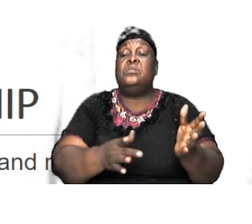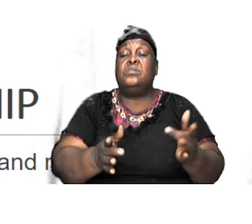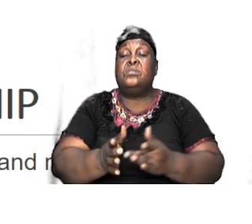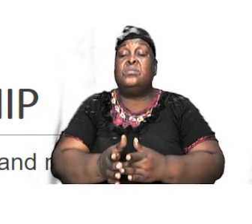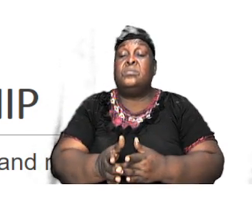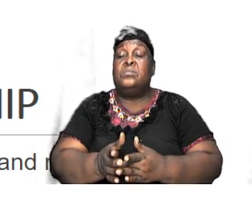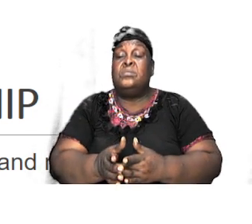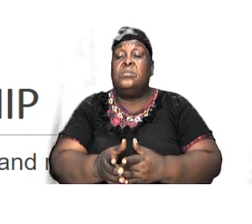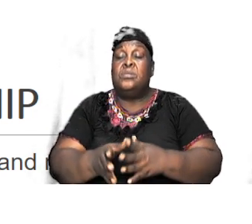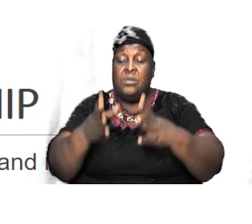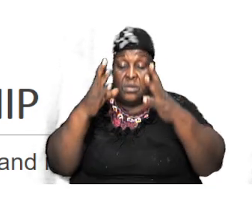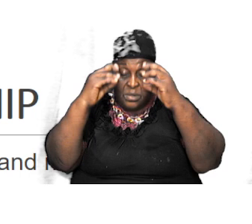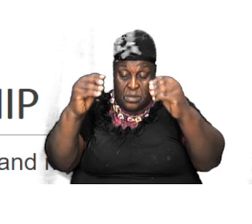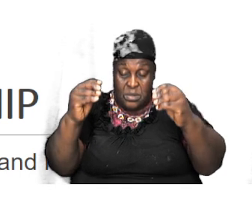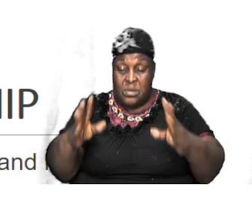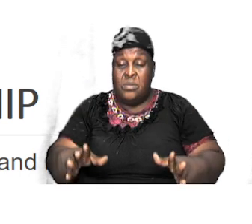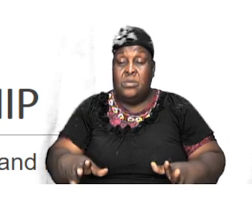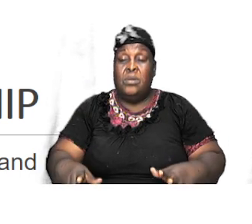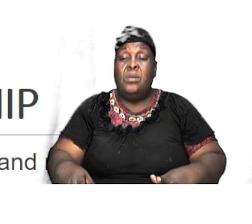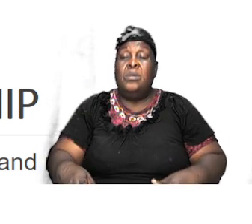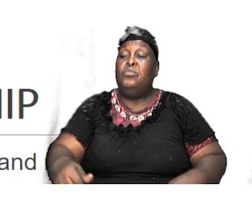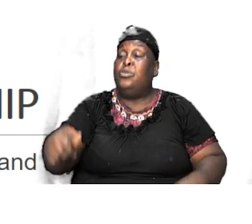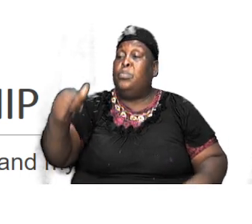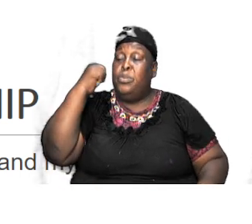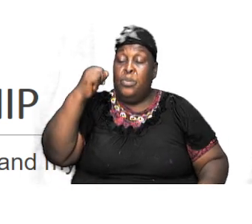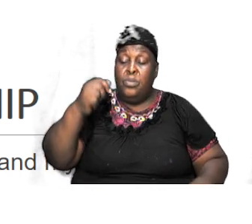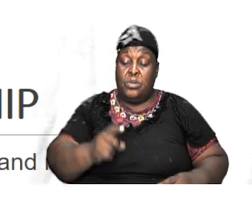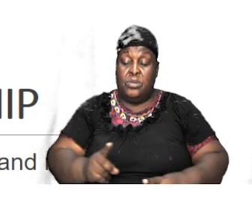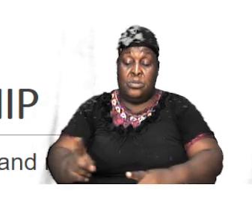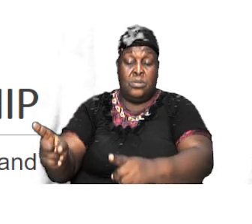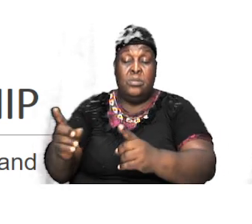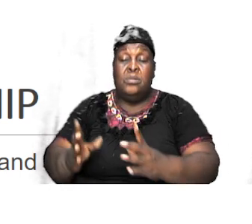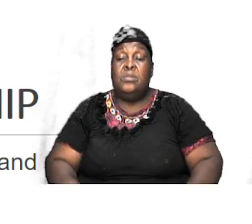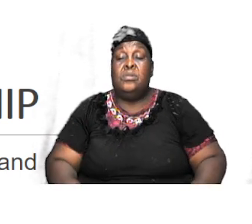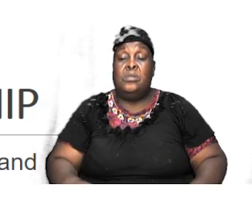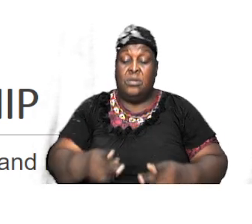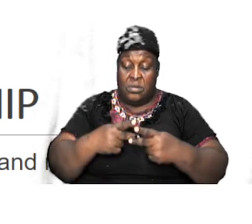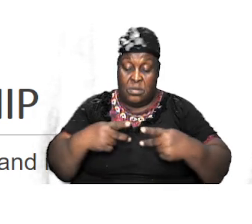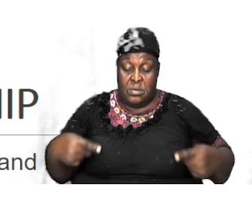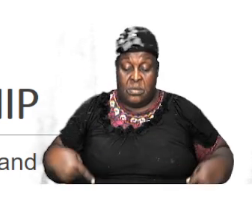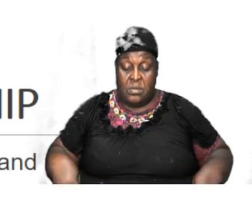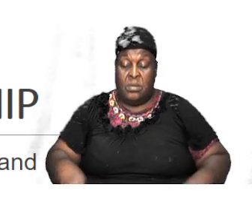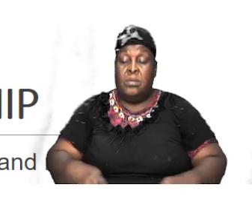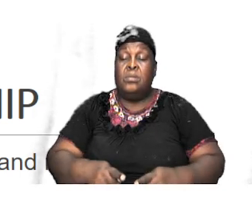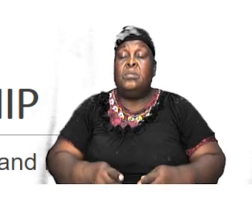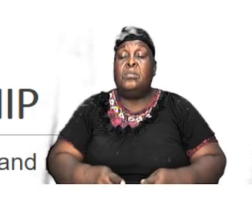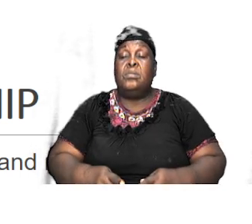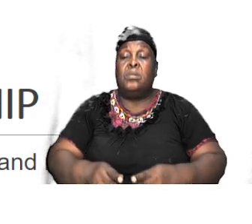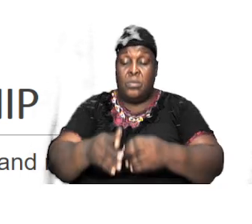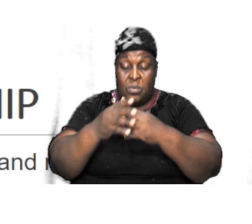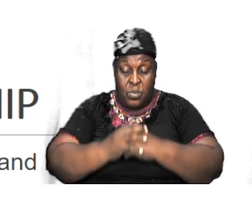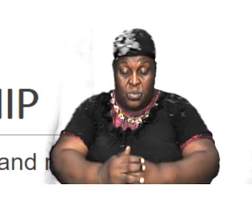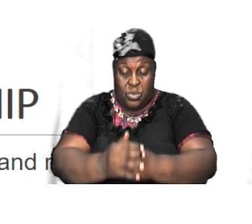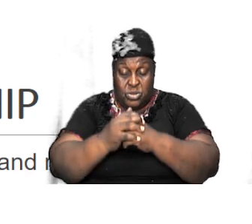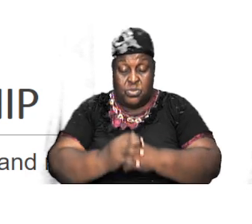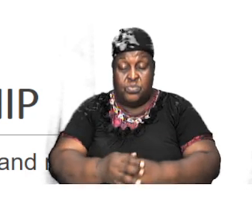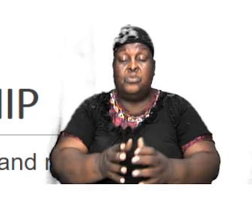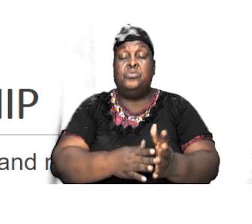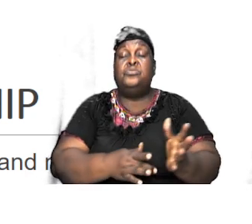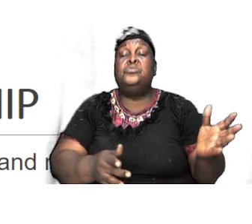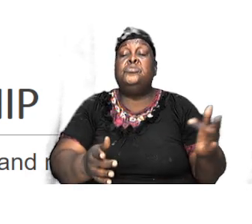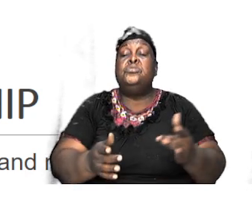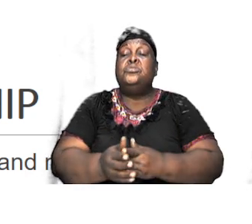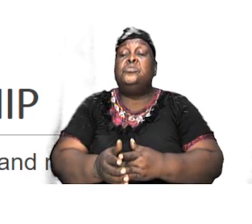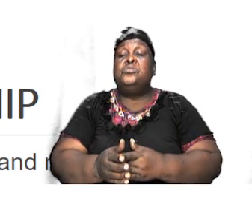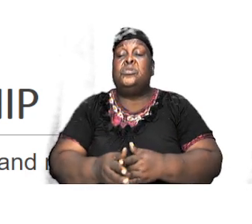said to Jesus, right, teacher, rebuke thy disciples. Because the Pharisees recognized that they were worshiping Jesus.